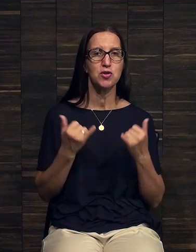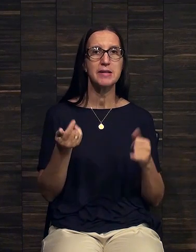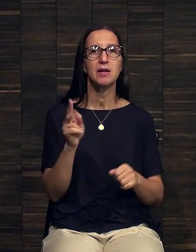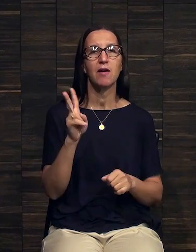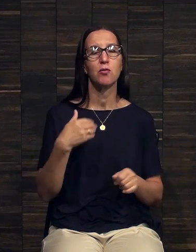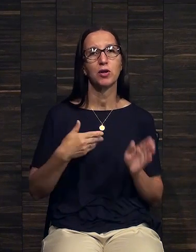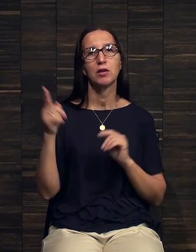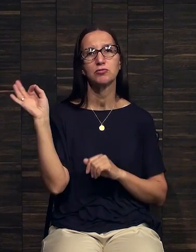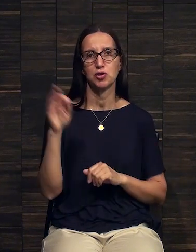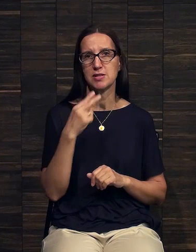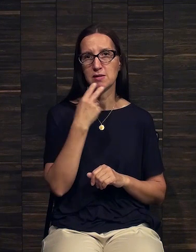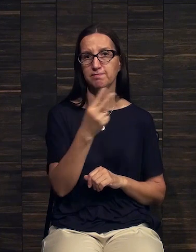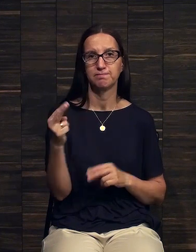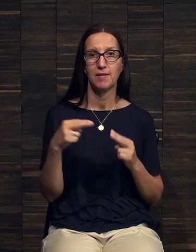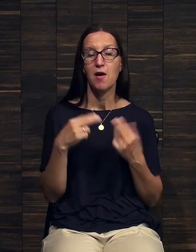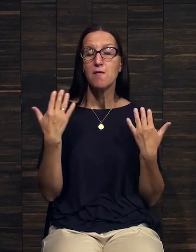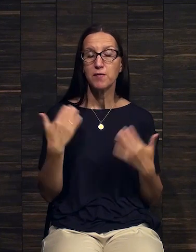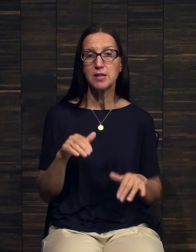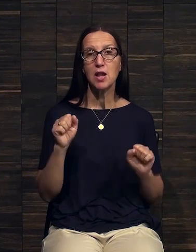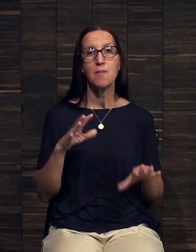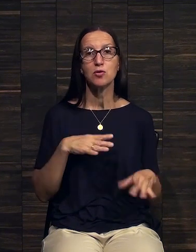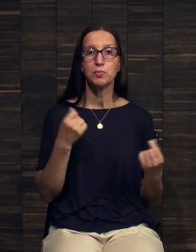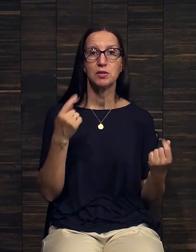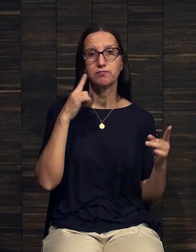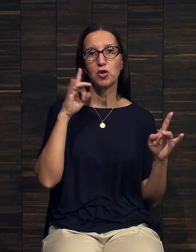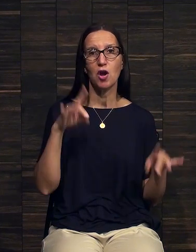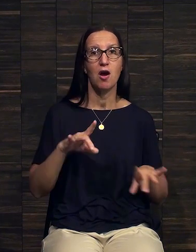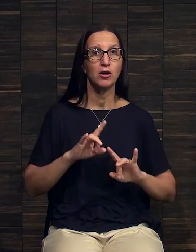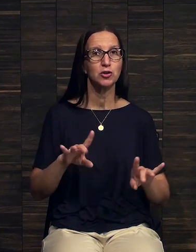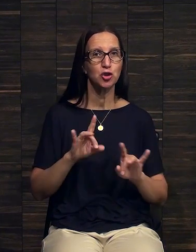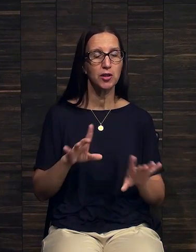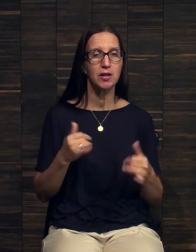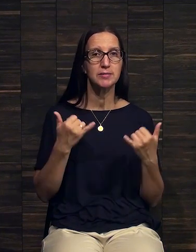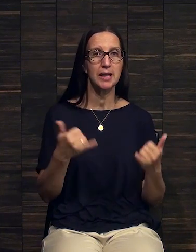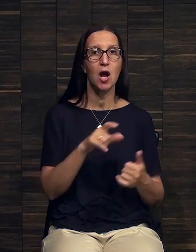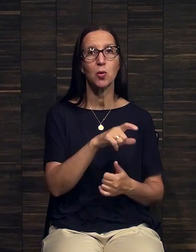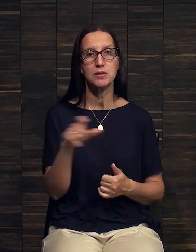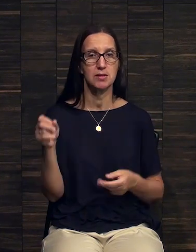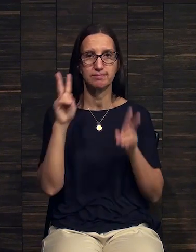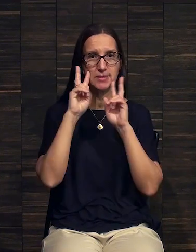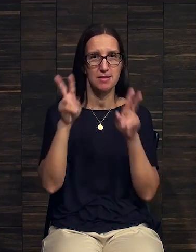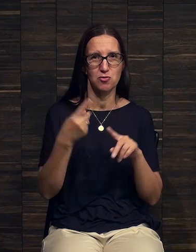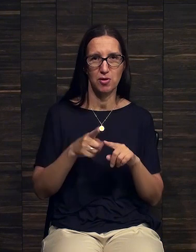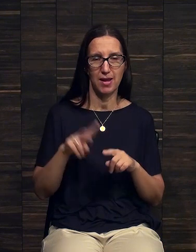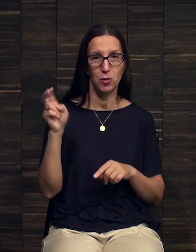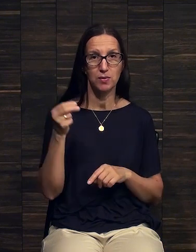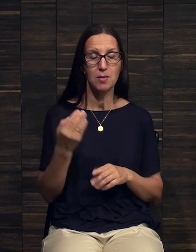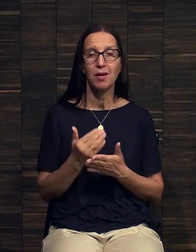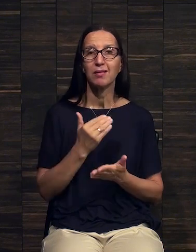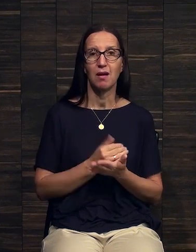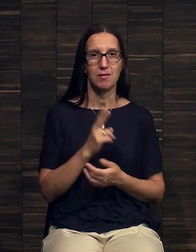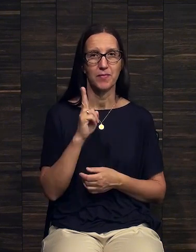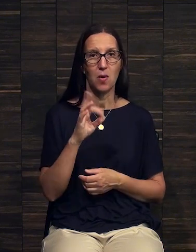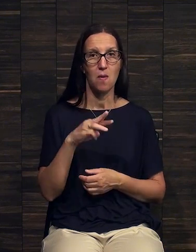General things for the ones who are familiar faces to me. Perhaps it will be unexpected for the strangers.